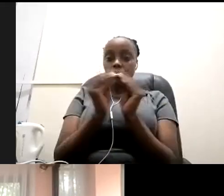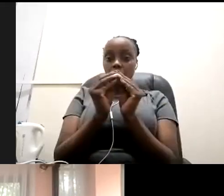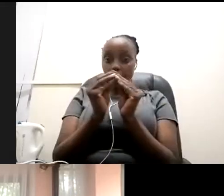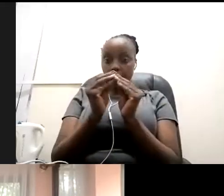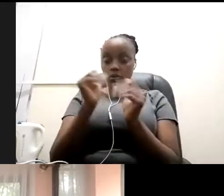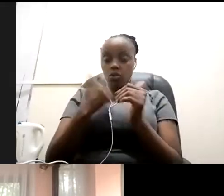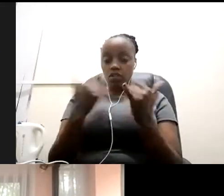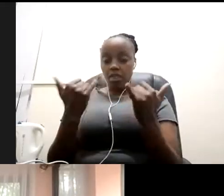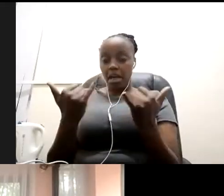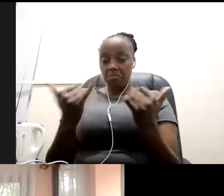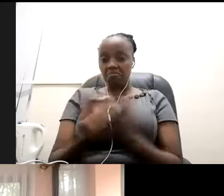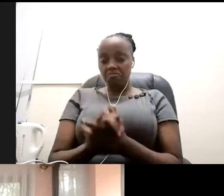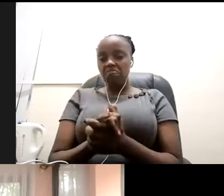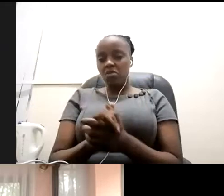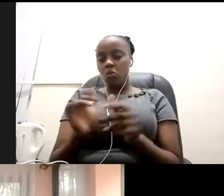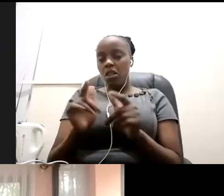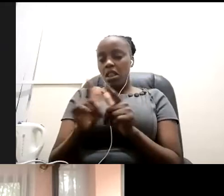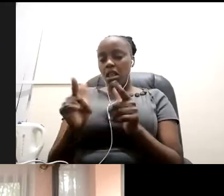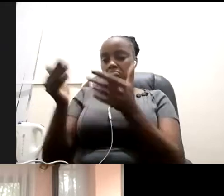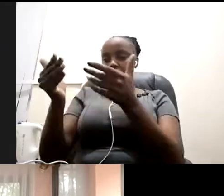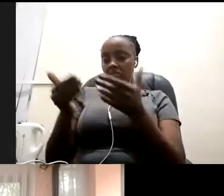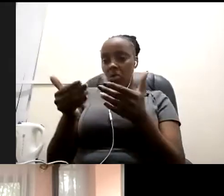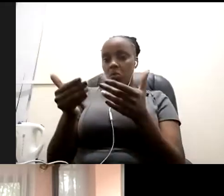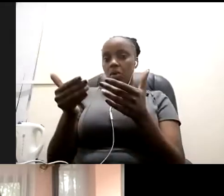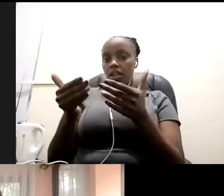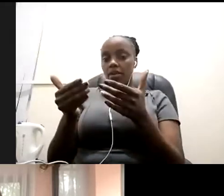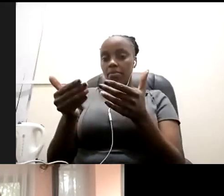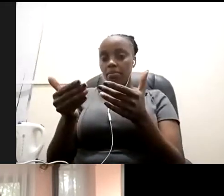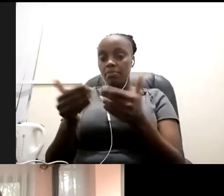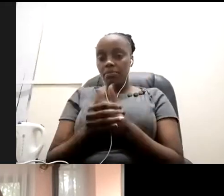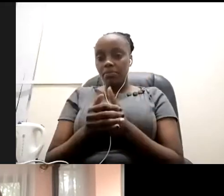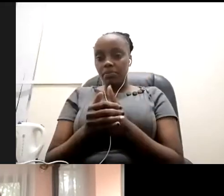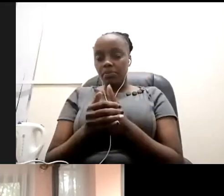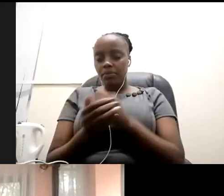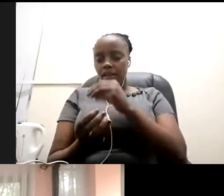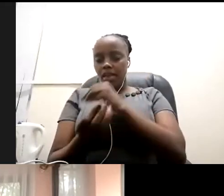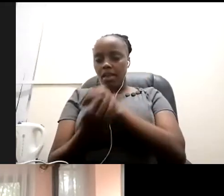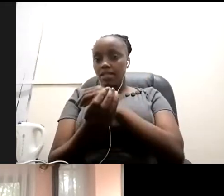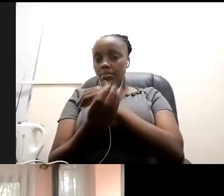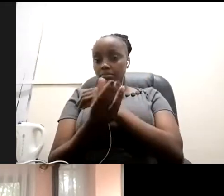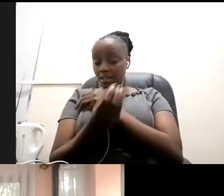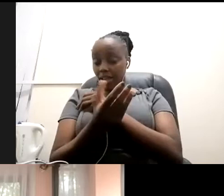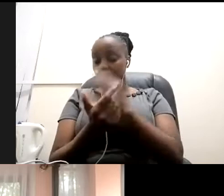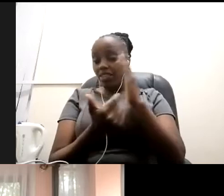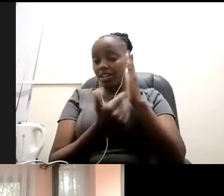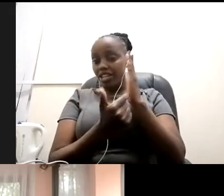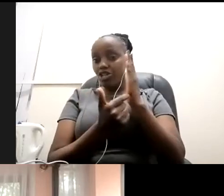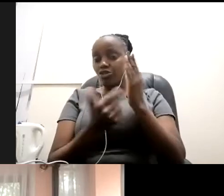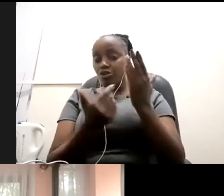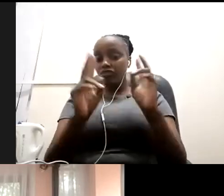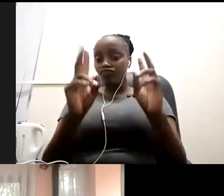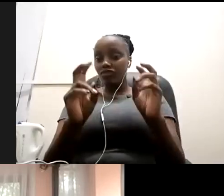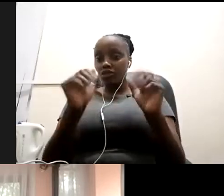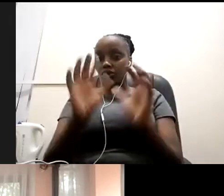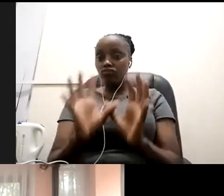I will give her the floor without further ado to explain the technical issues related